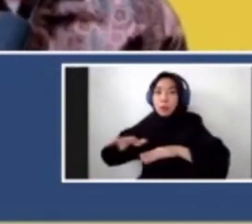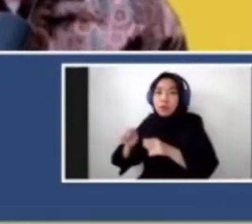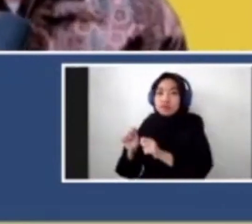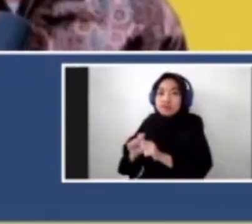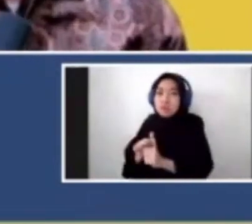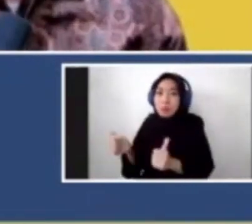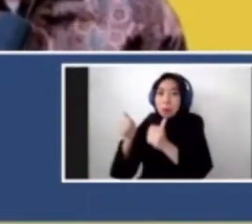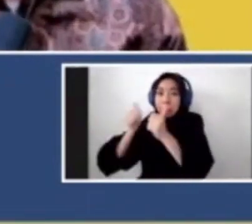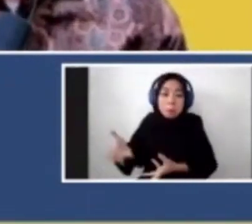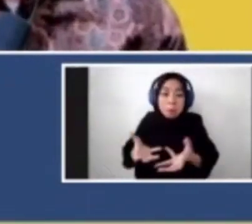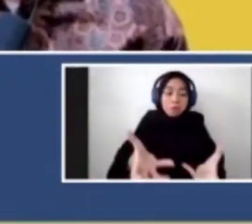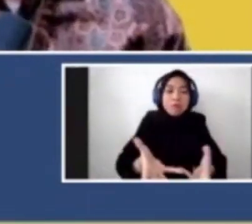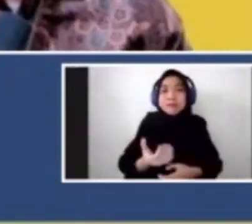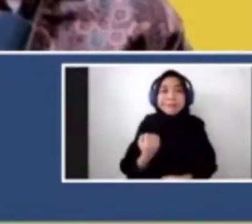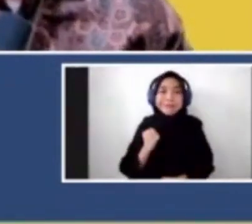Something that